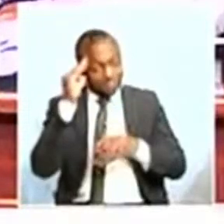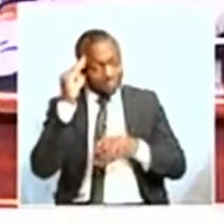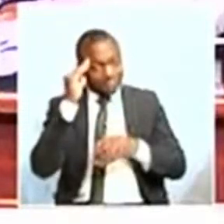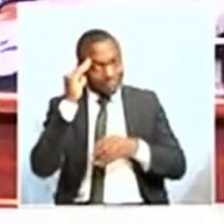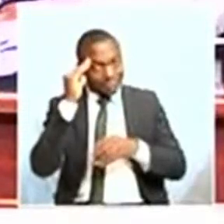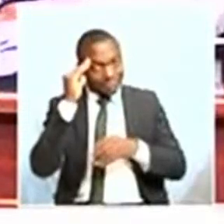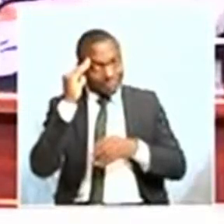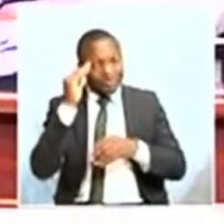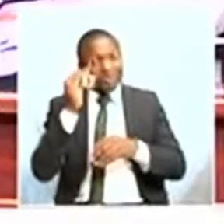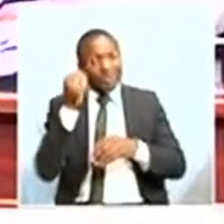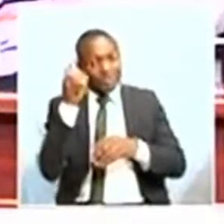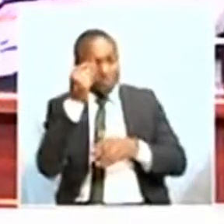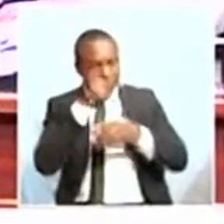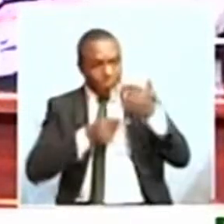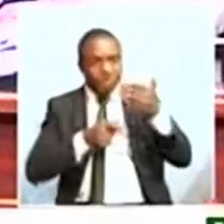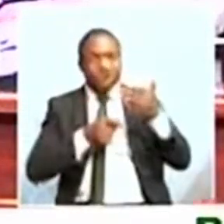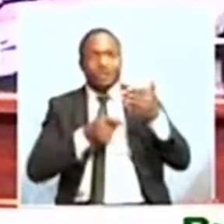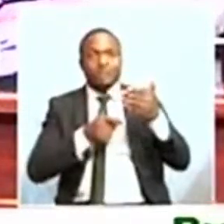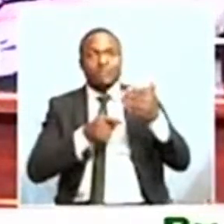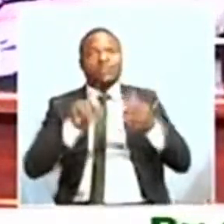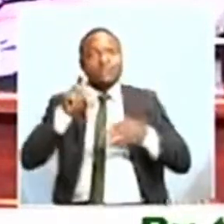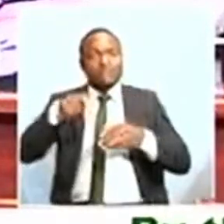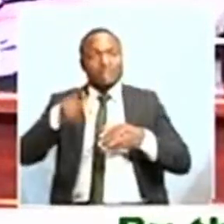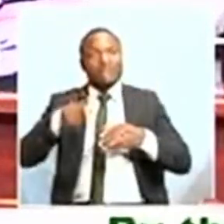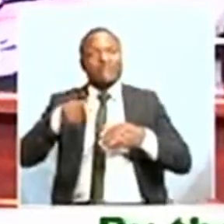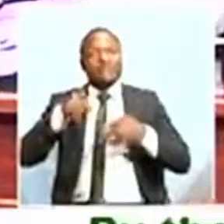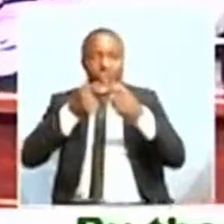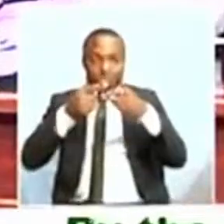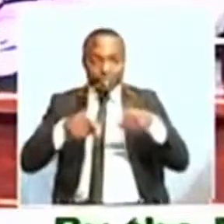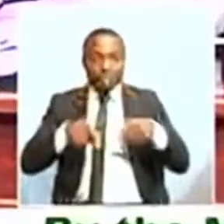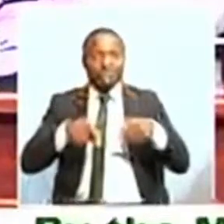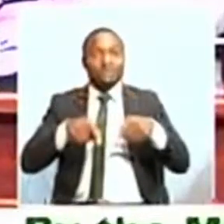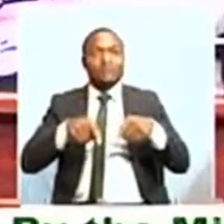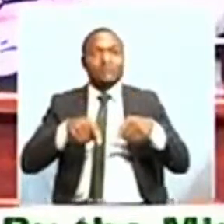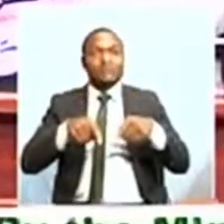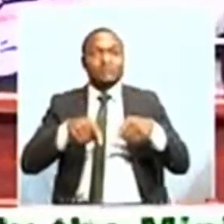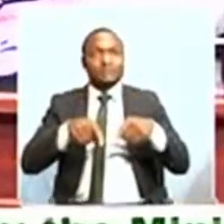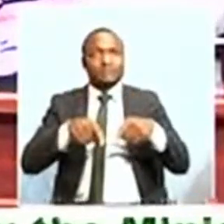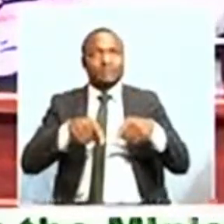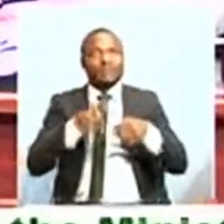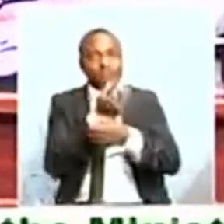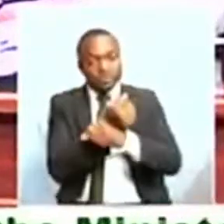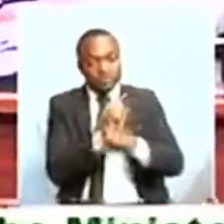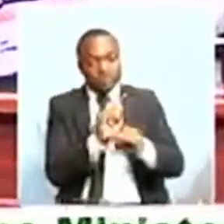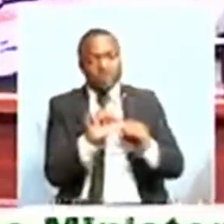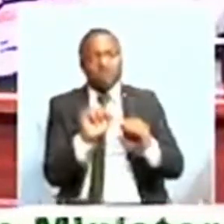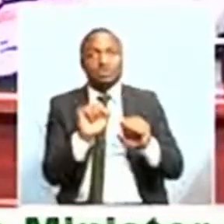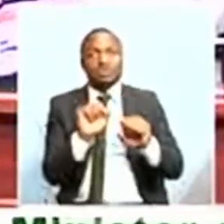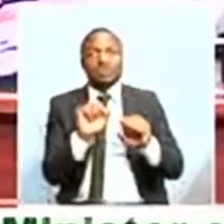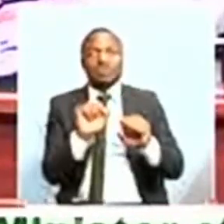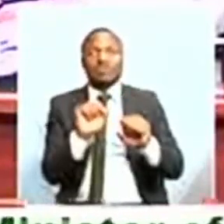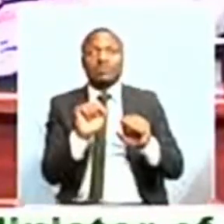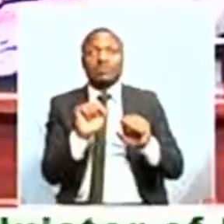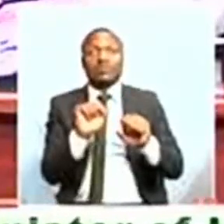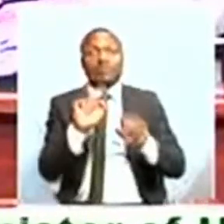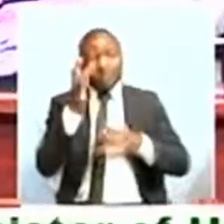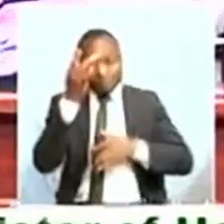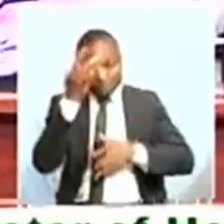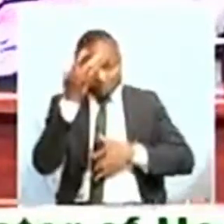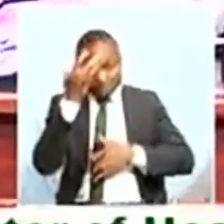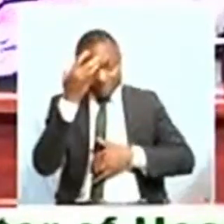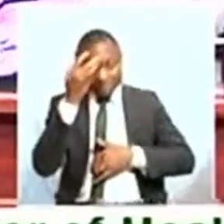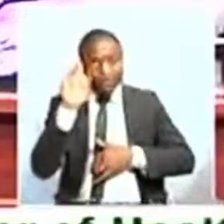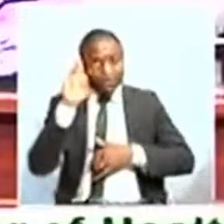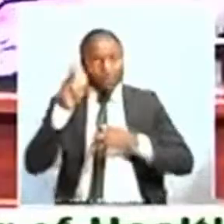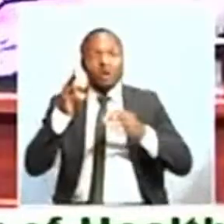and understand what needs to be done in order to remediate the situation. We will keep the nation informed